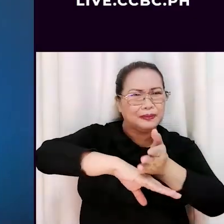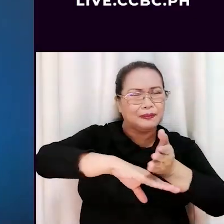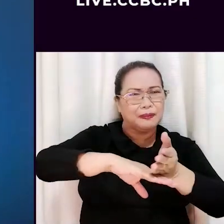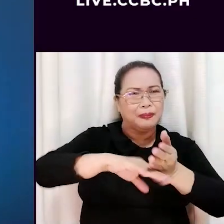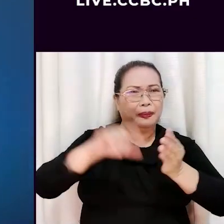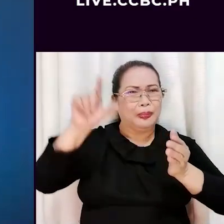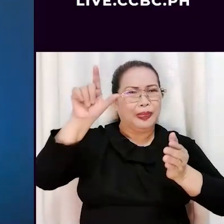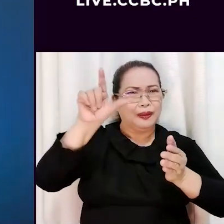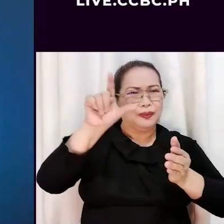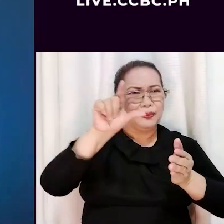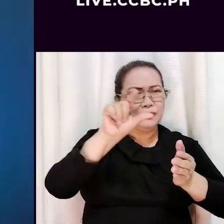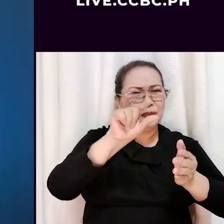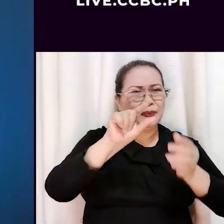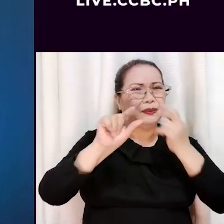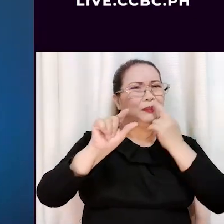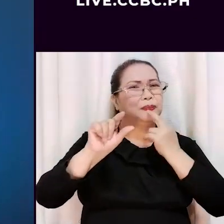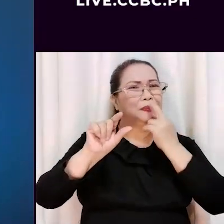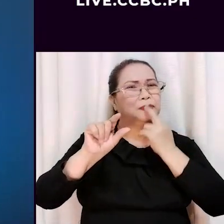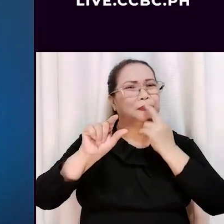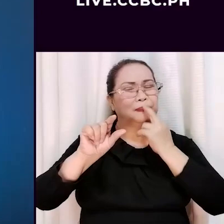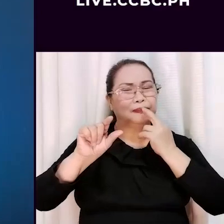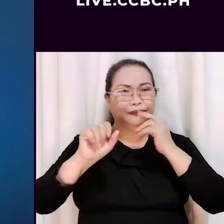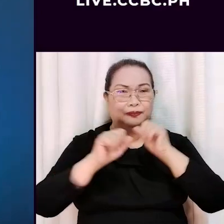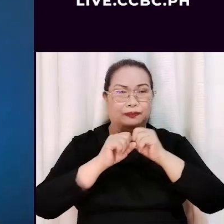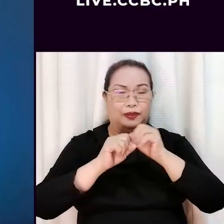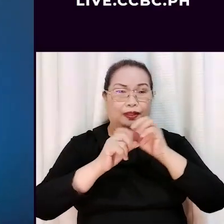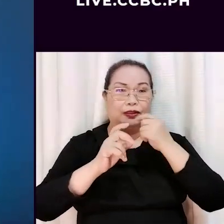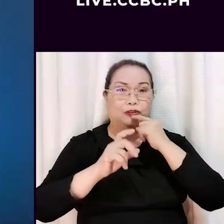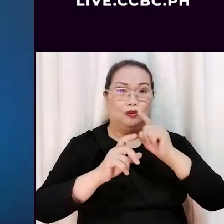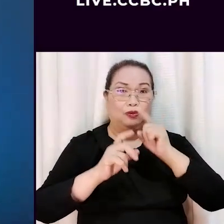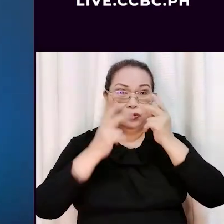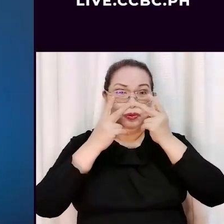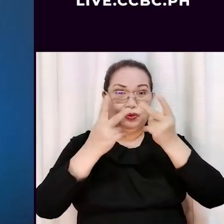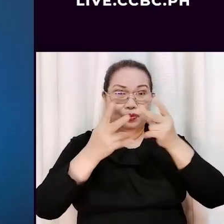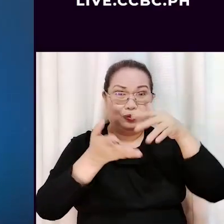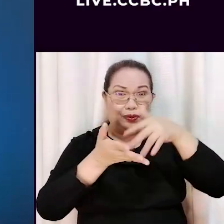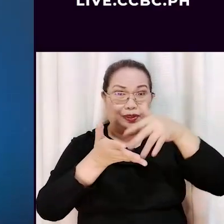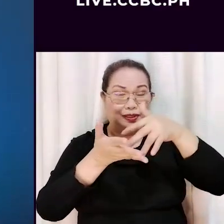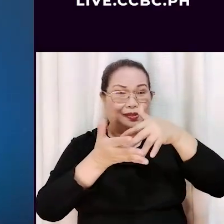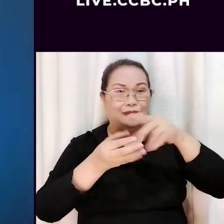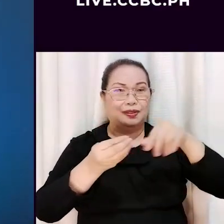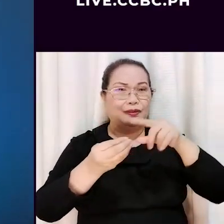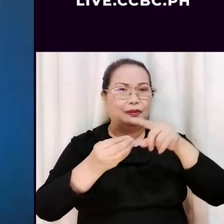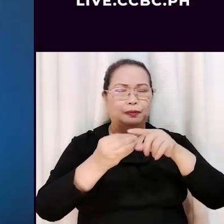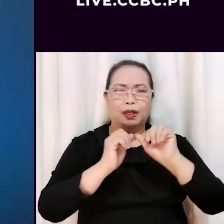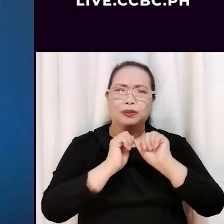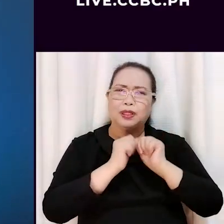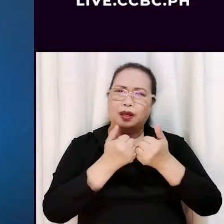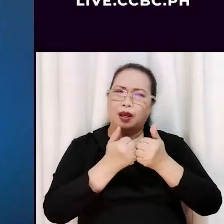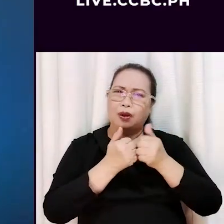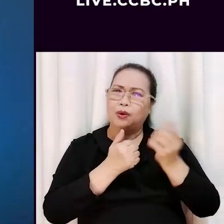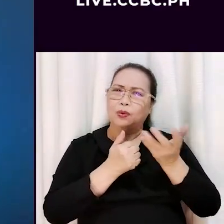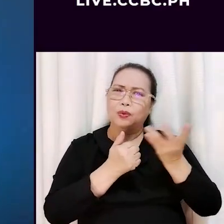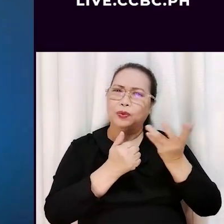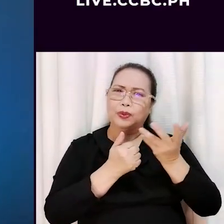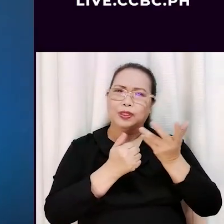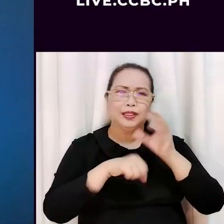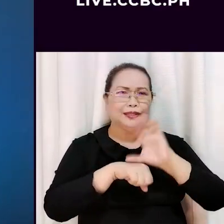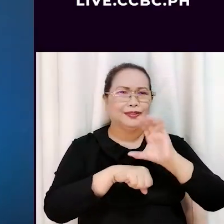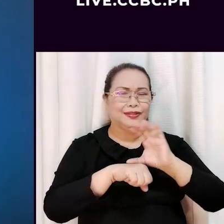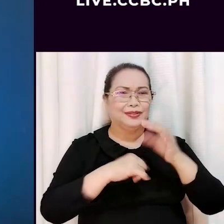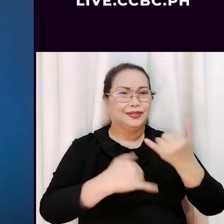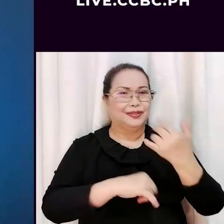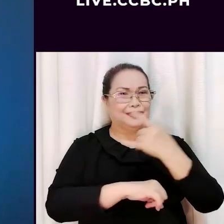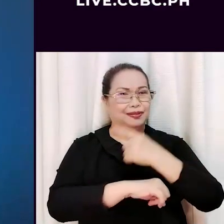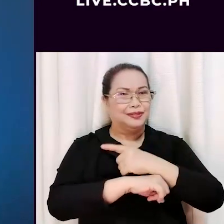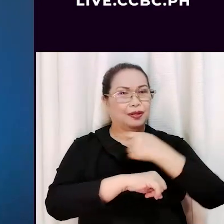intensity of the red. And so as we look through this, we will find how and where our churches are today and